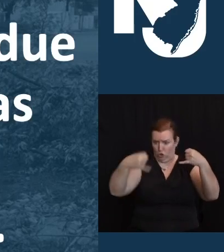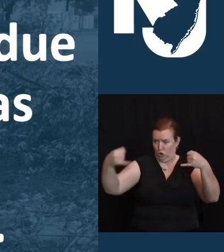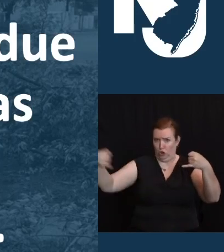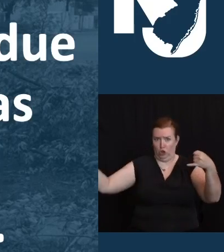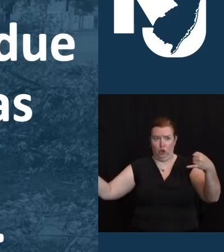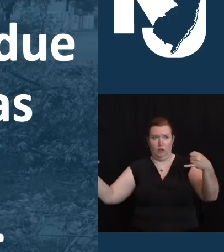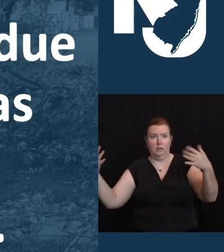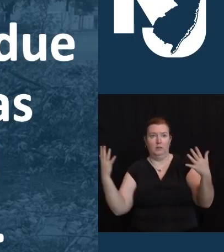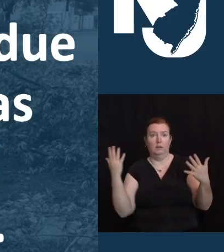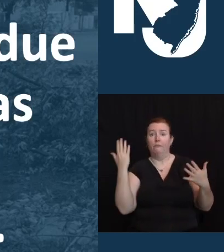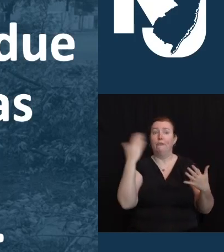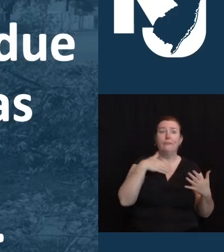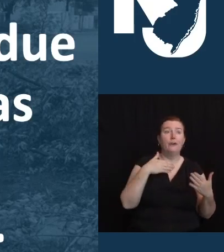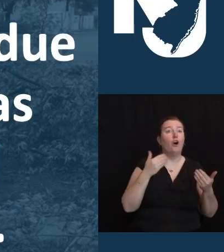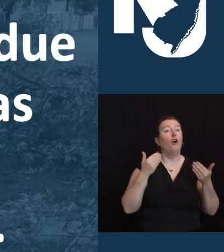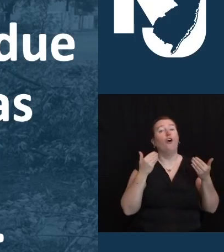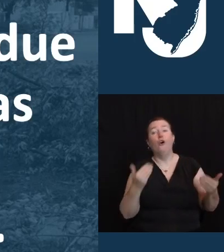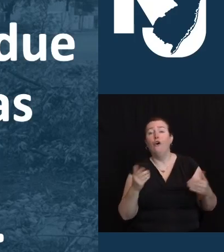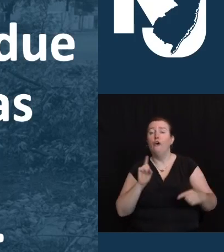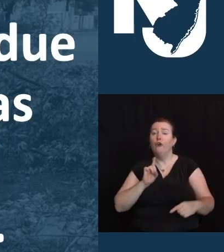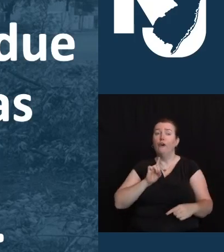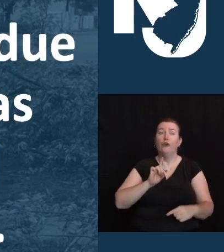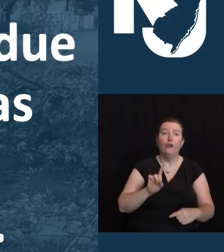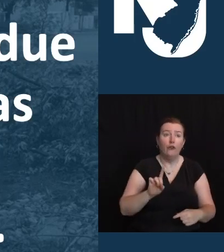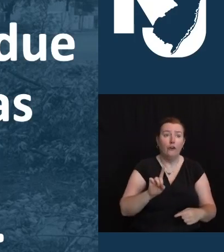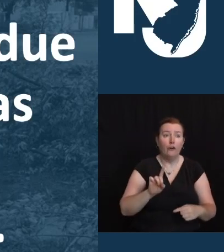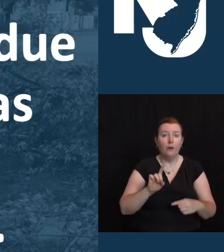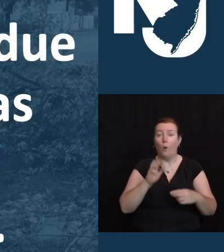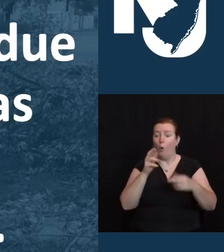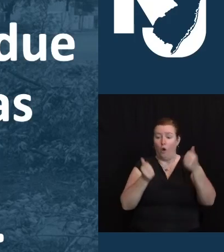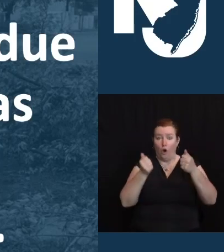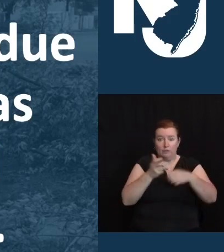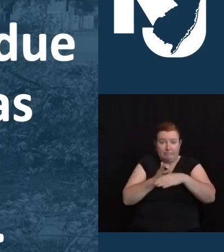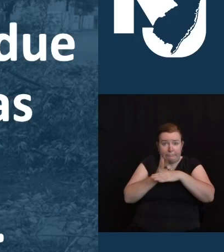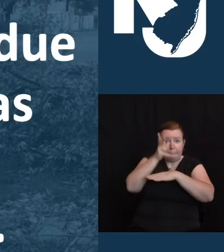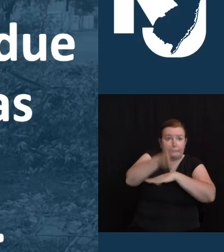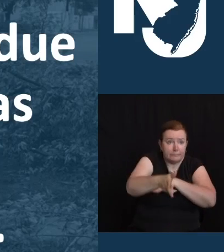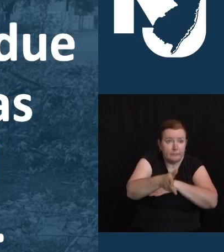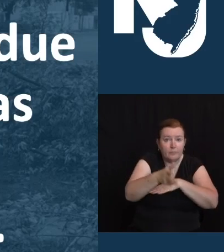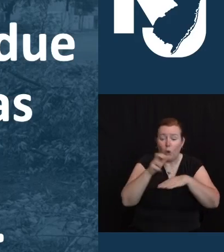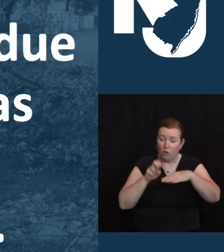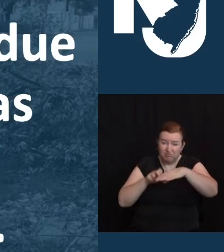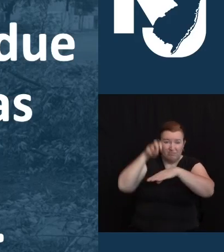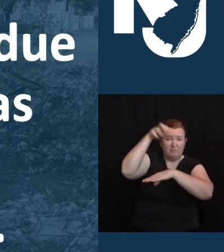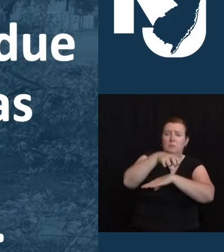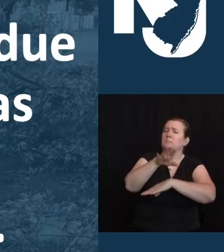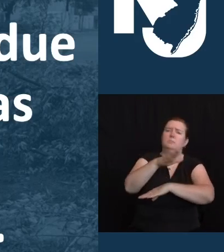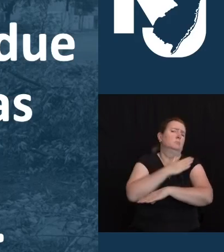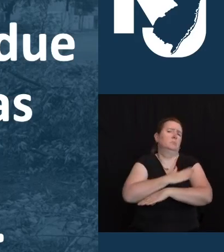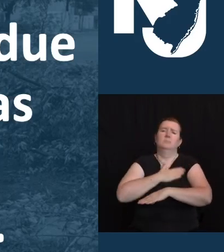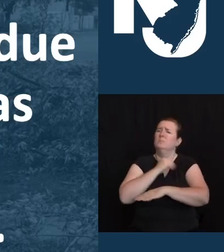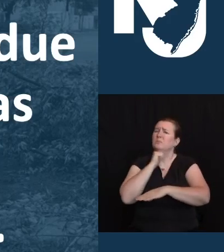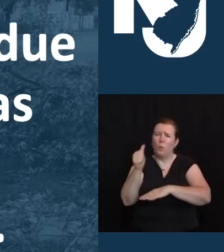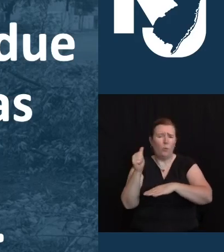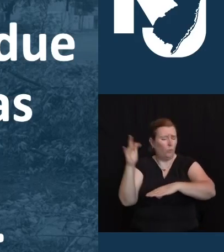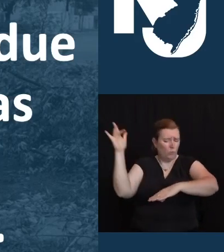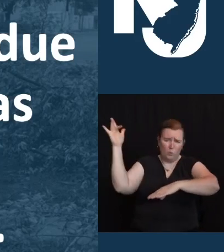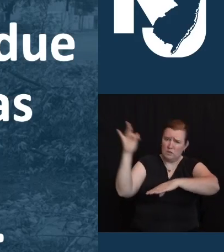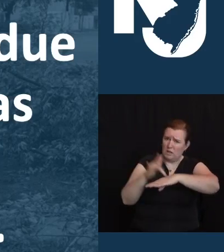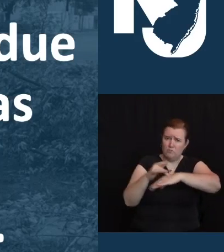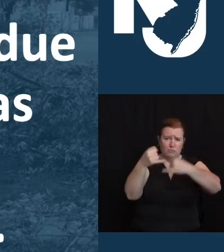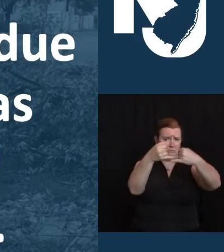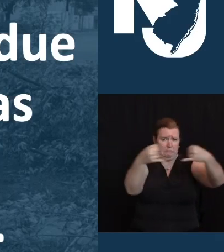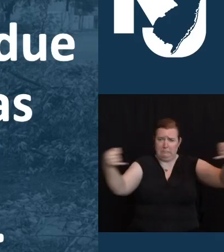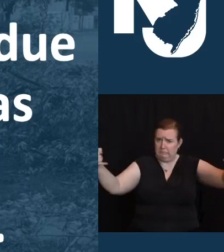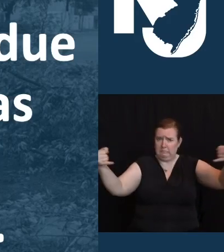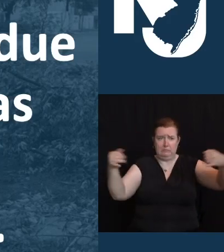do not attempt to either drive over it, climb over it, or even touch it. Stay clear.